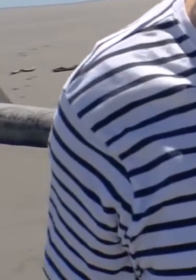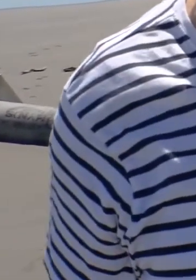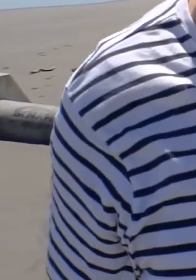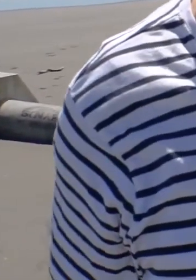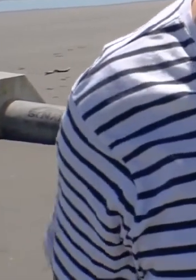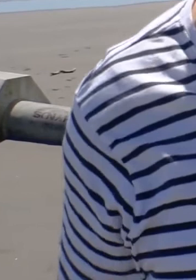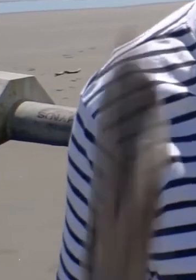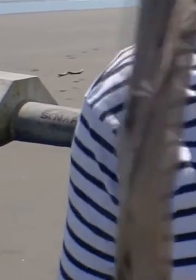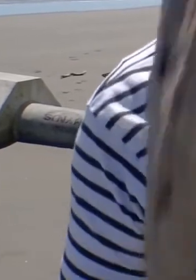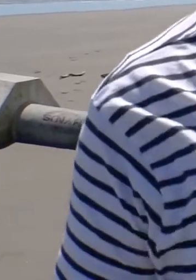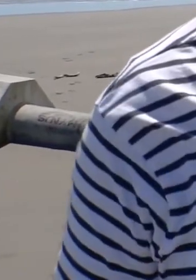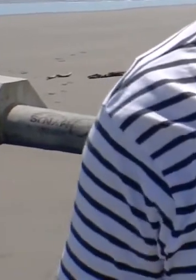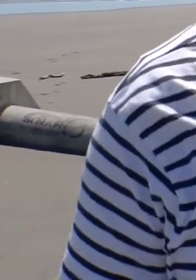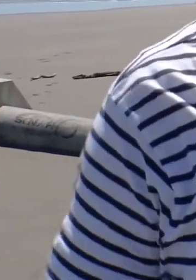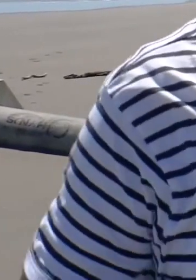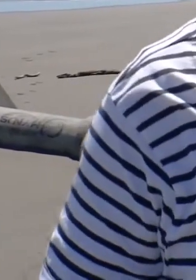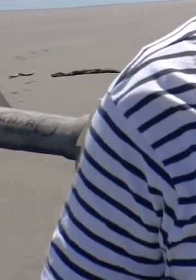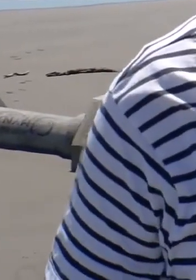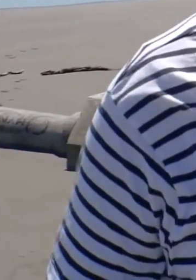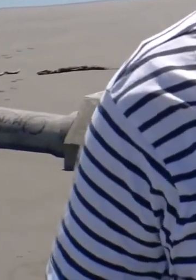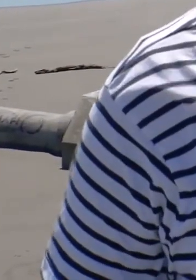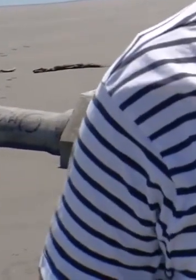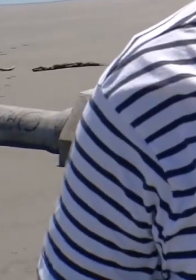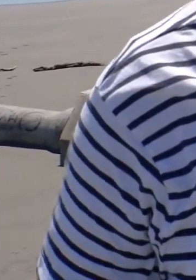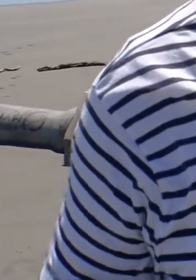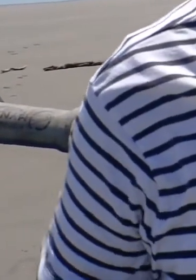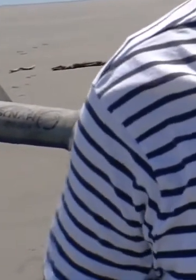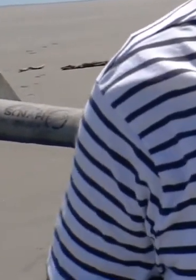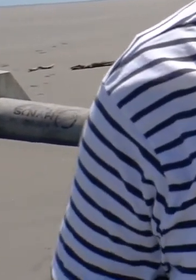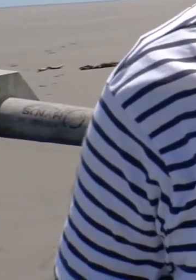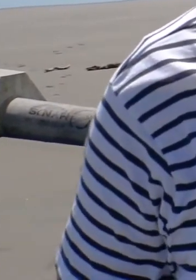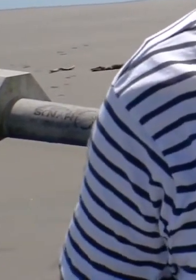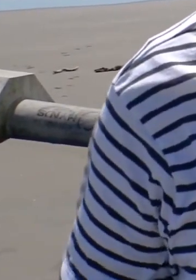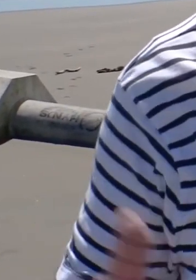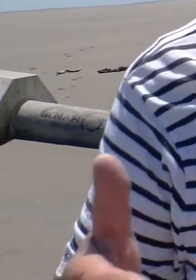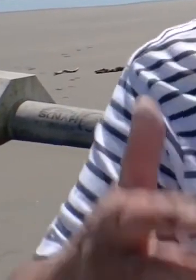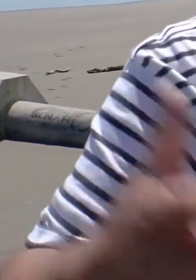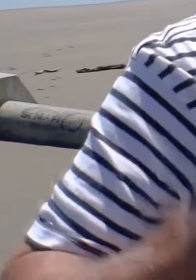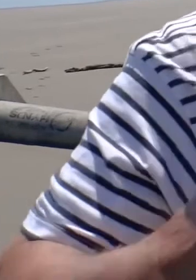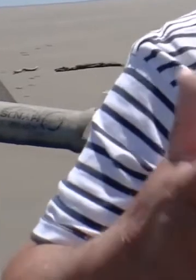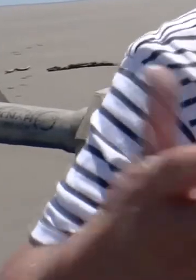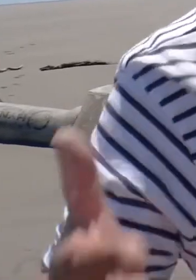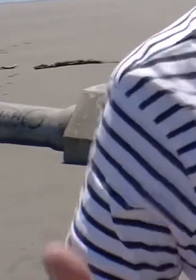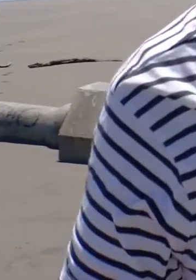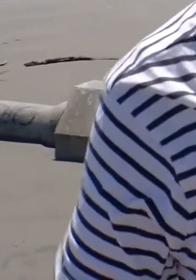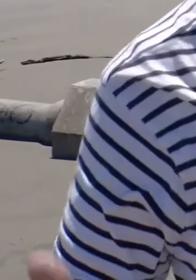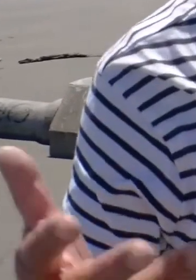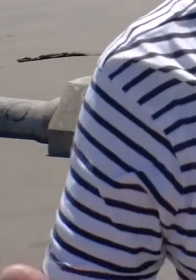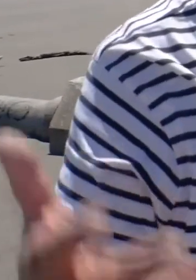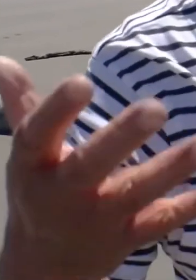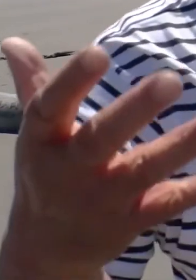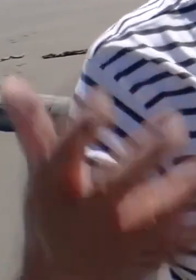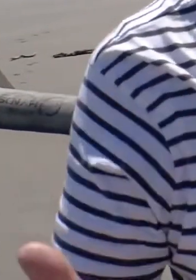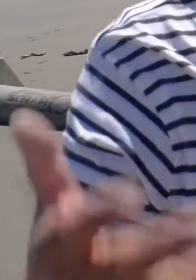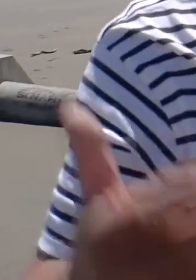wairua o mai kia haune, anena taku tono kia koutou, me pēhea e taia e tātou ki